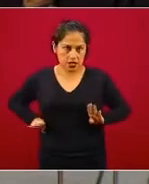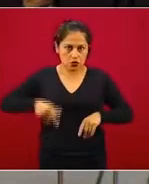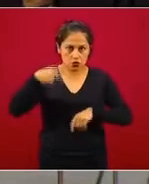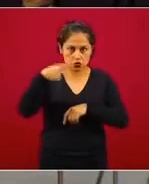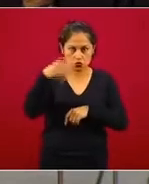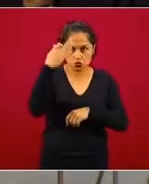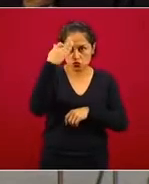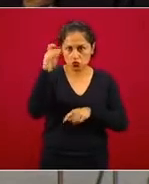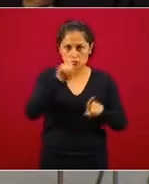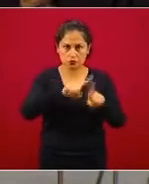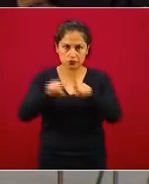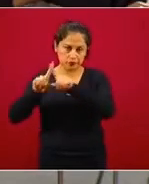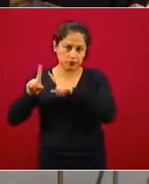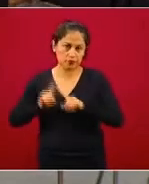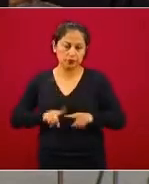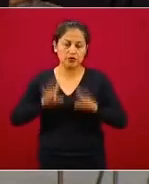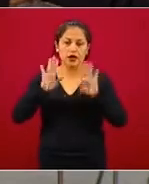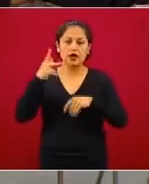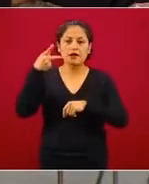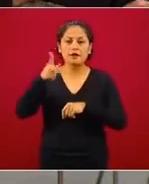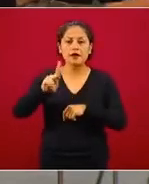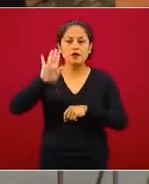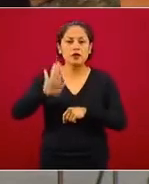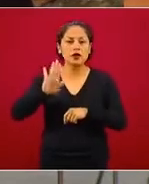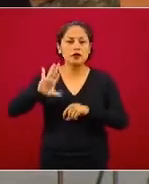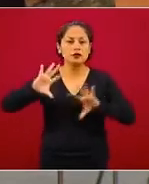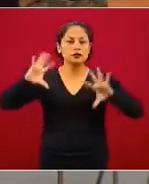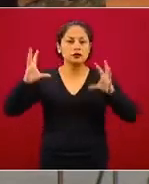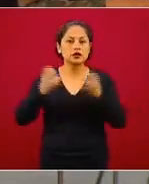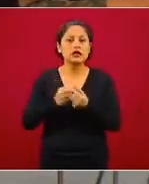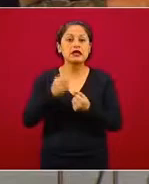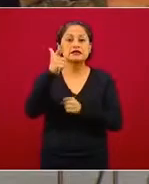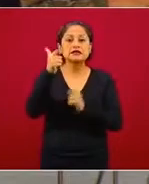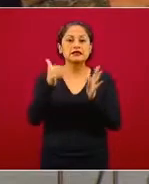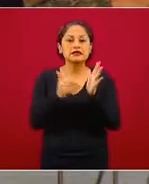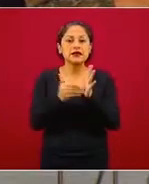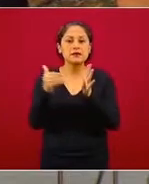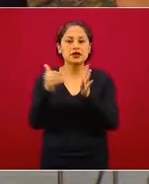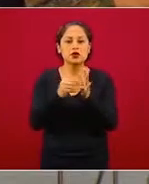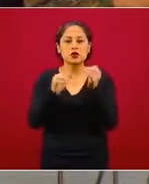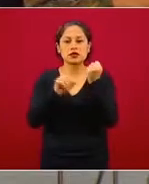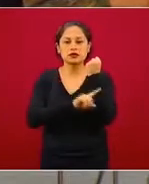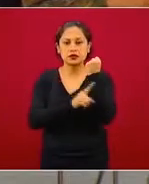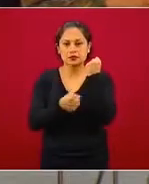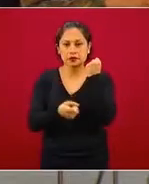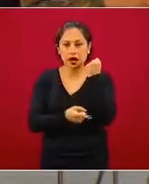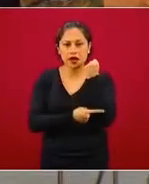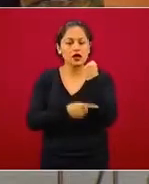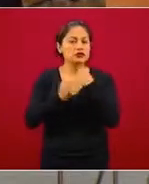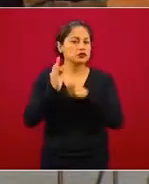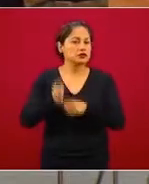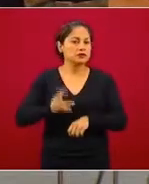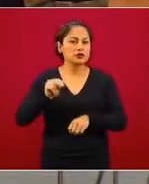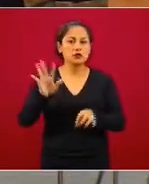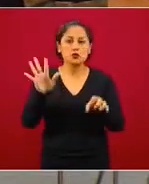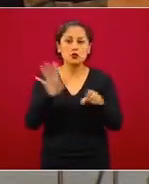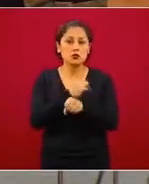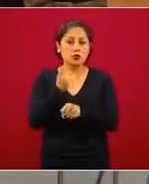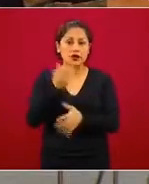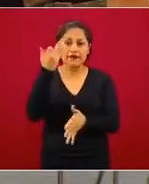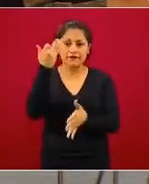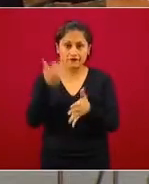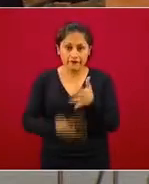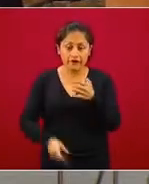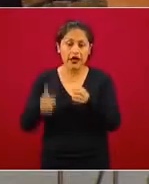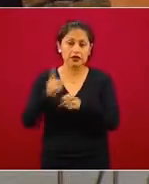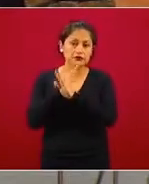que se han sufrido de continue, la pandemia 7 I millones mean, with de this embarazos great no work that deseados. they're doing, but Esto people are debido a la still falta de assaulting them. anticonceptivos y también por And la another